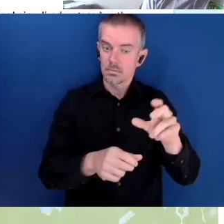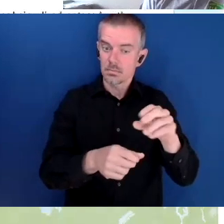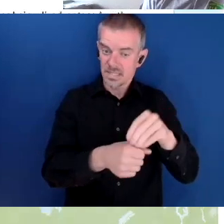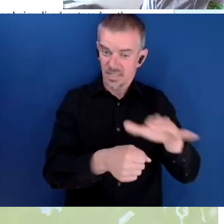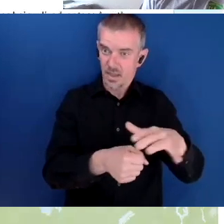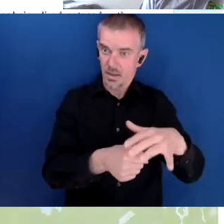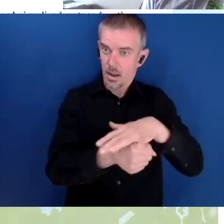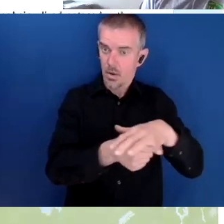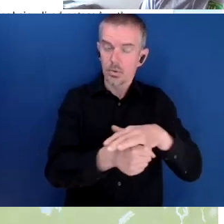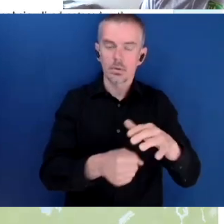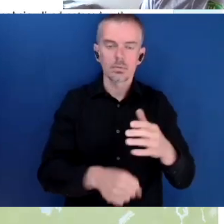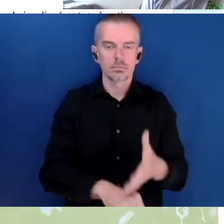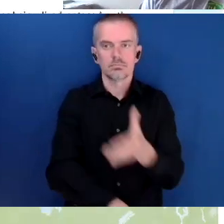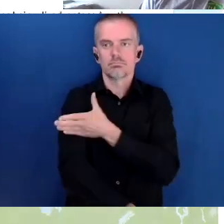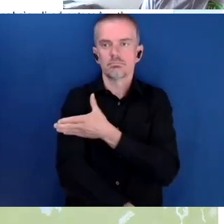actually change